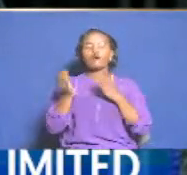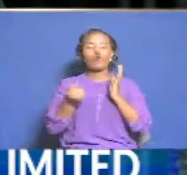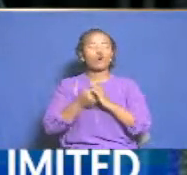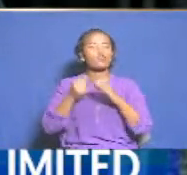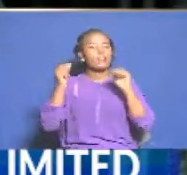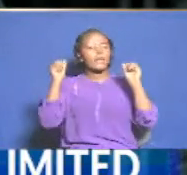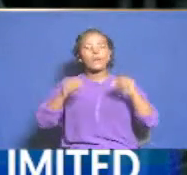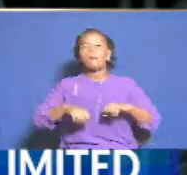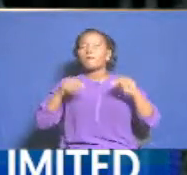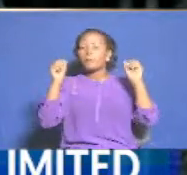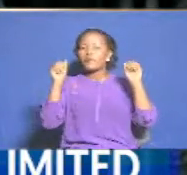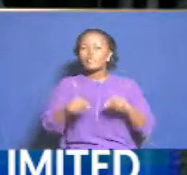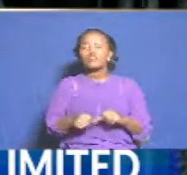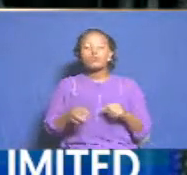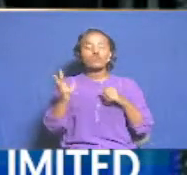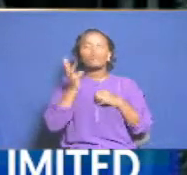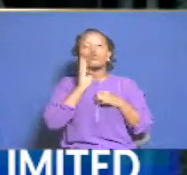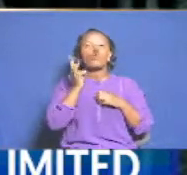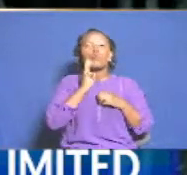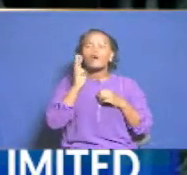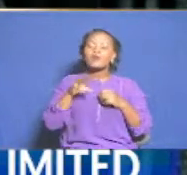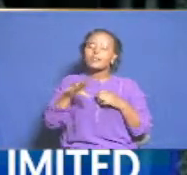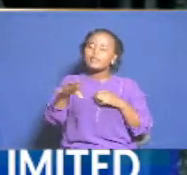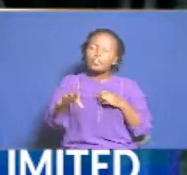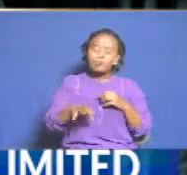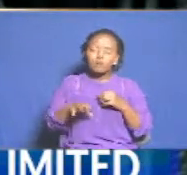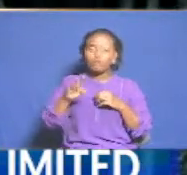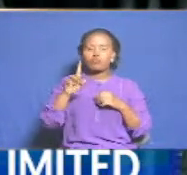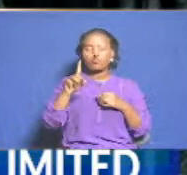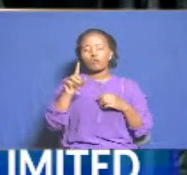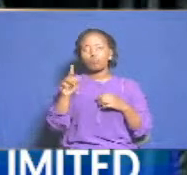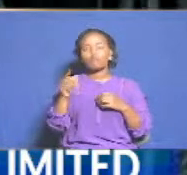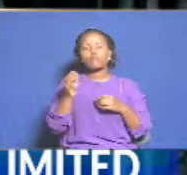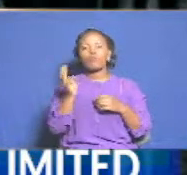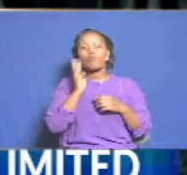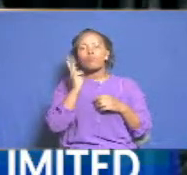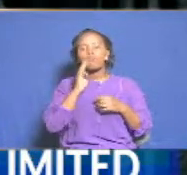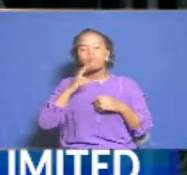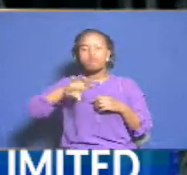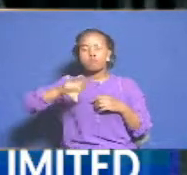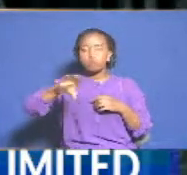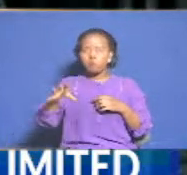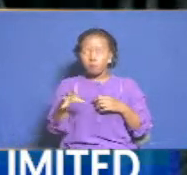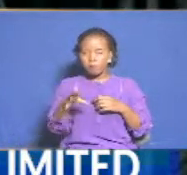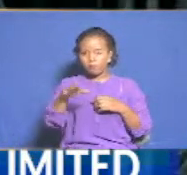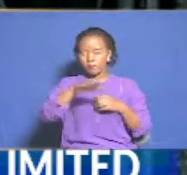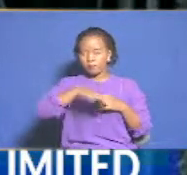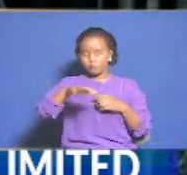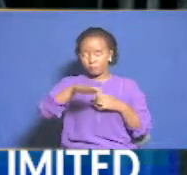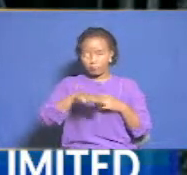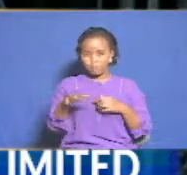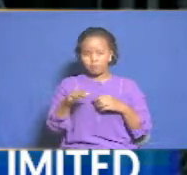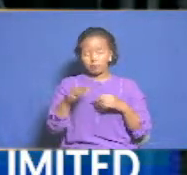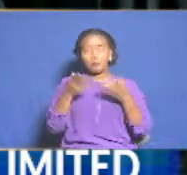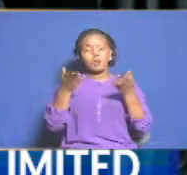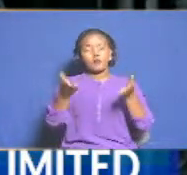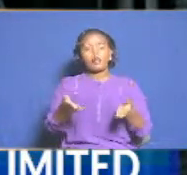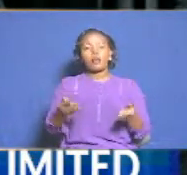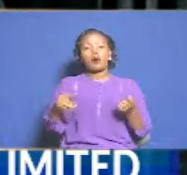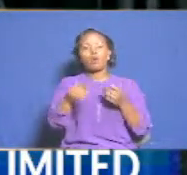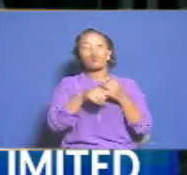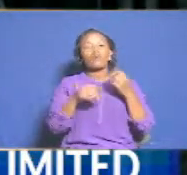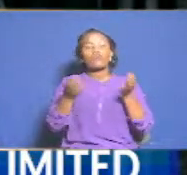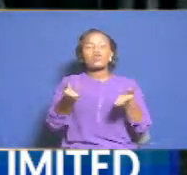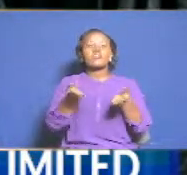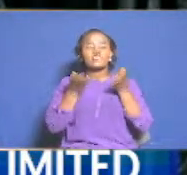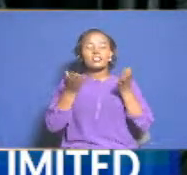viability of water transport within Lake Victoria, we again saw the need to improve the